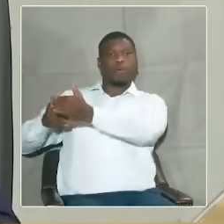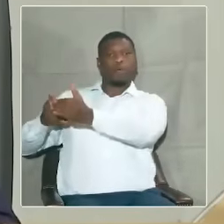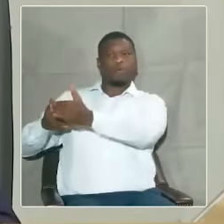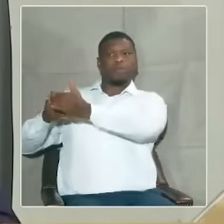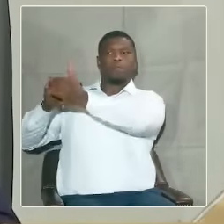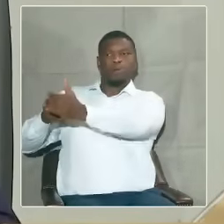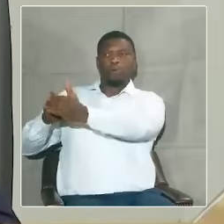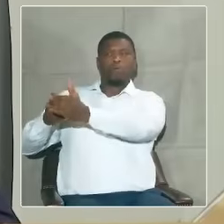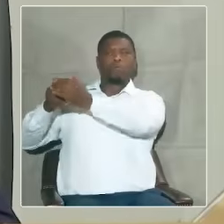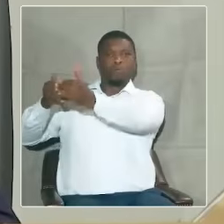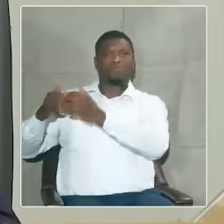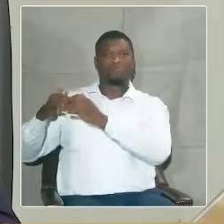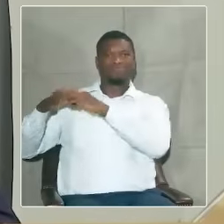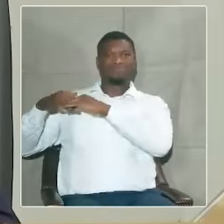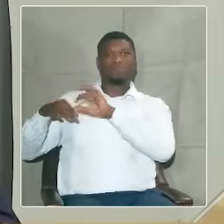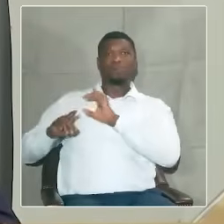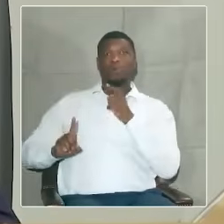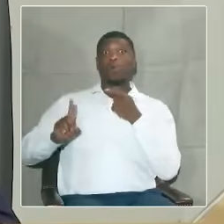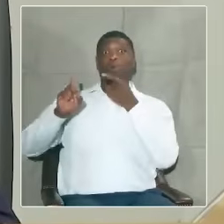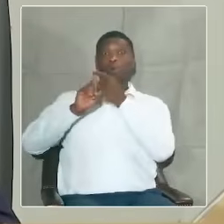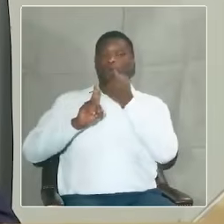duties, if ever it has to be done.